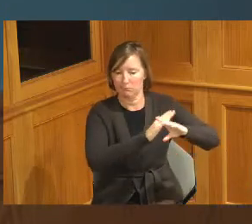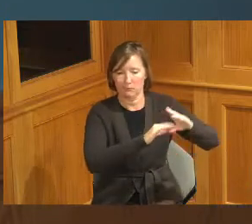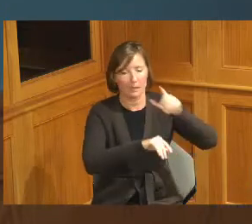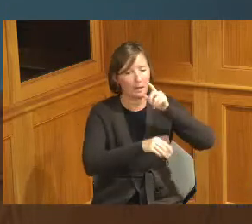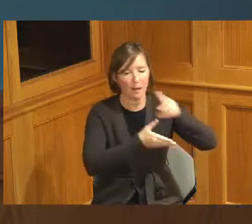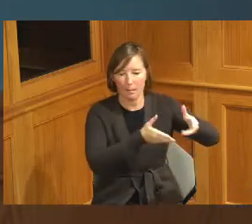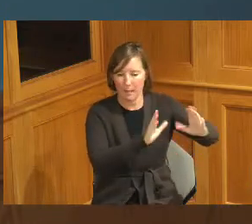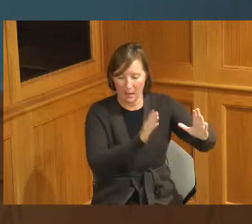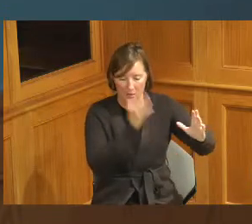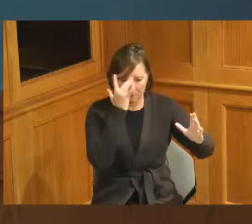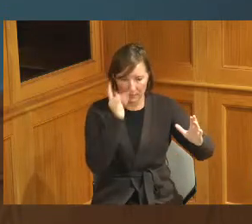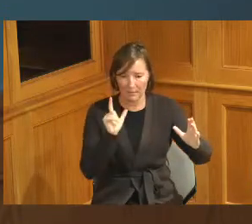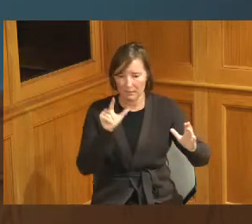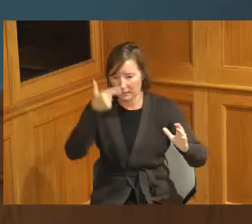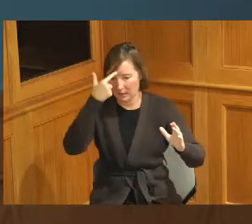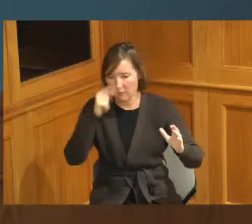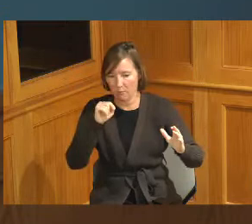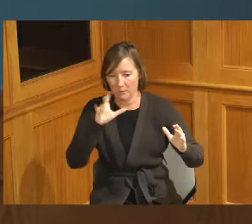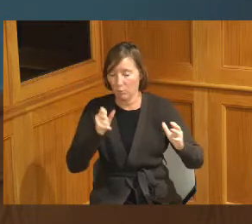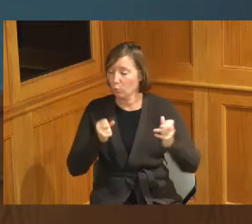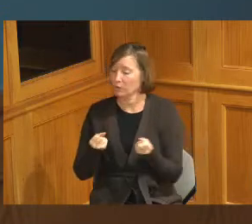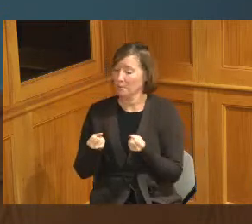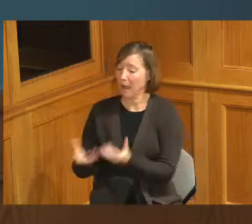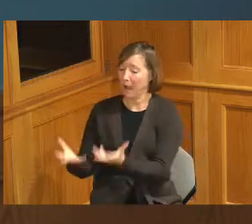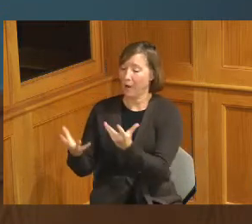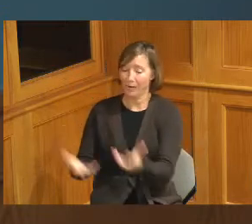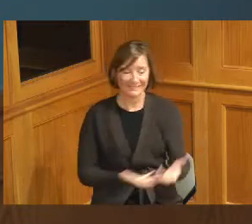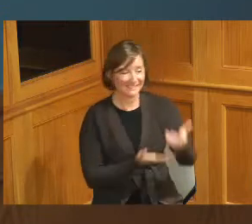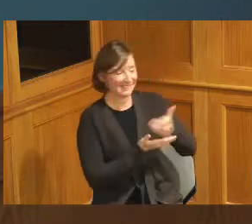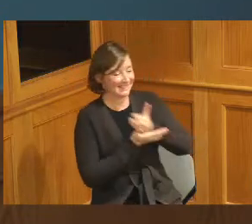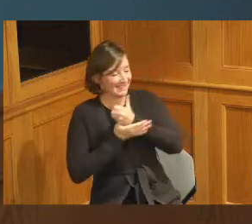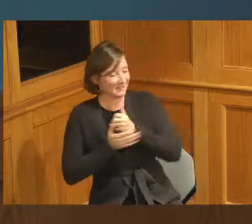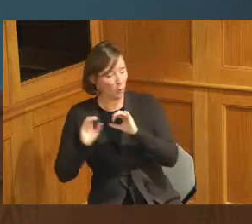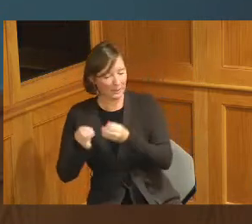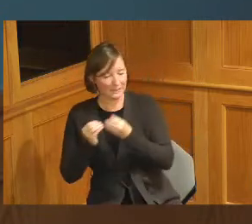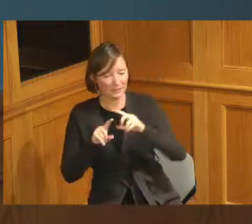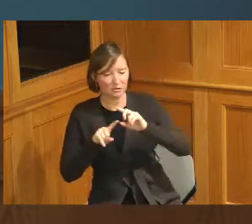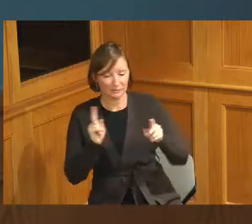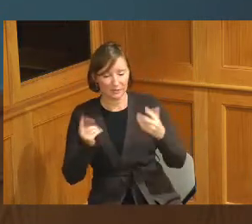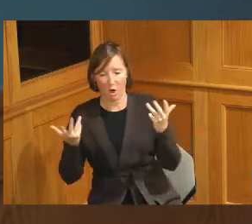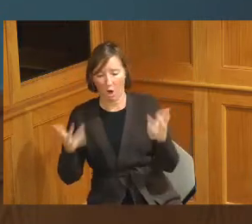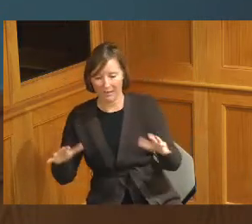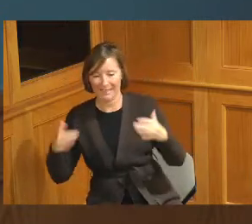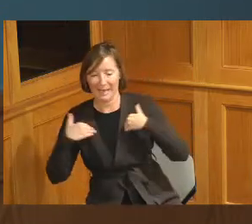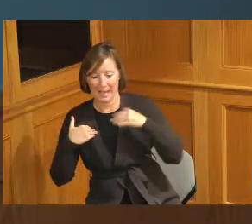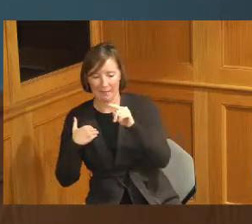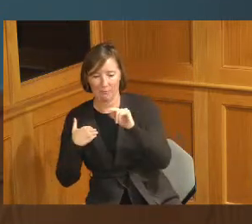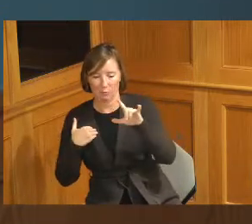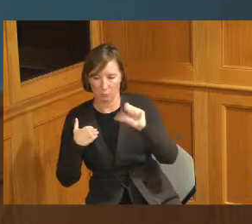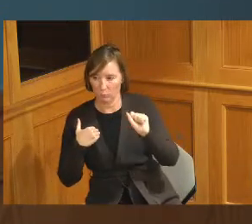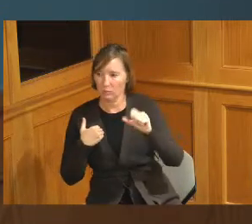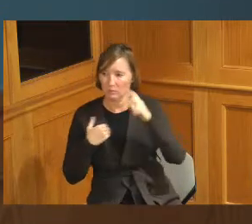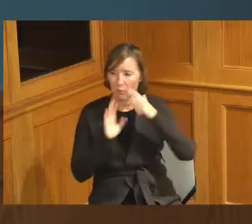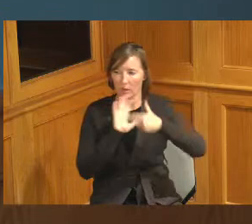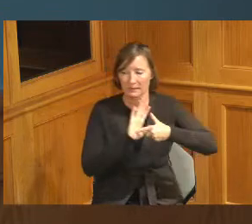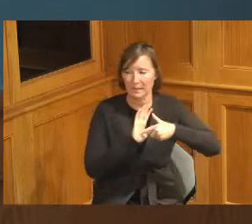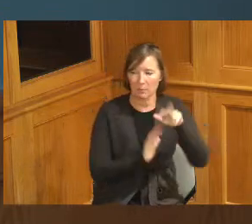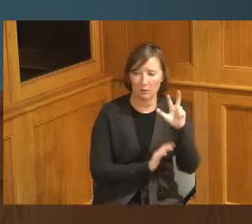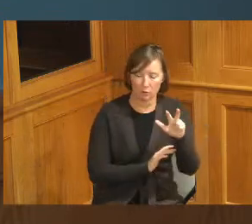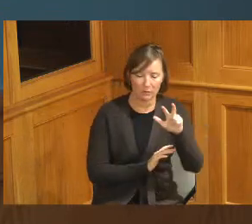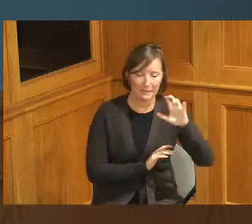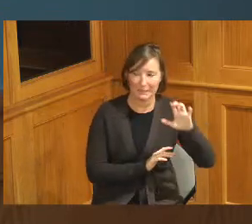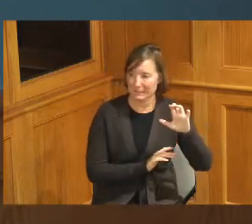given our government tools to various organizations, 3CDC, et cetera. We give them